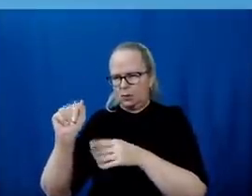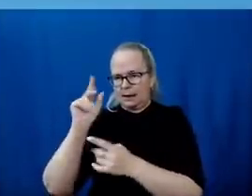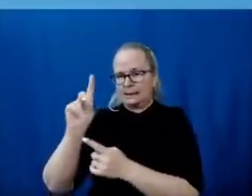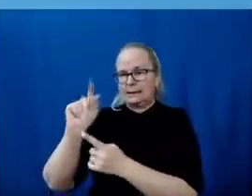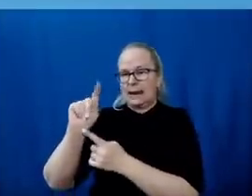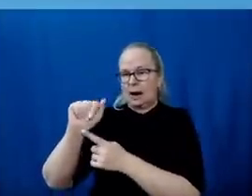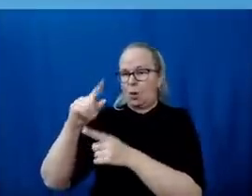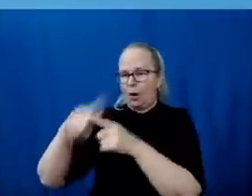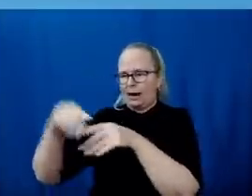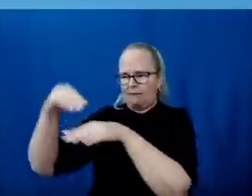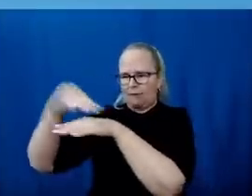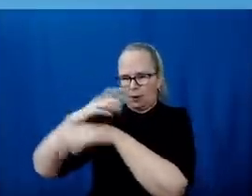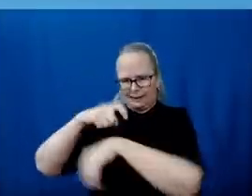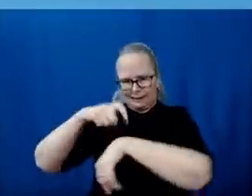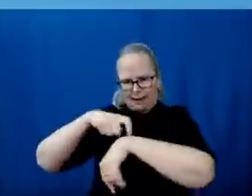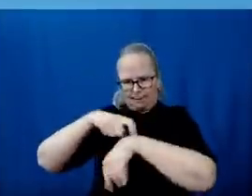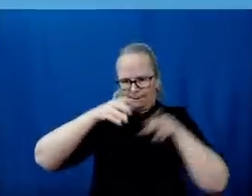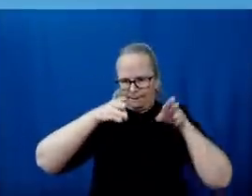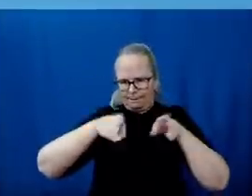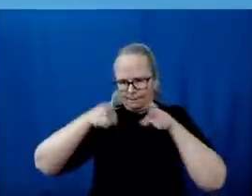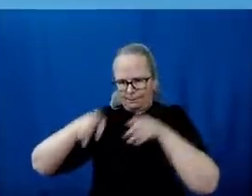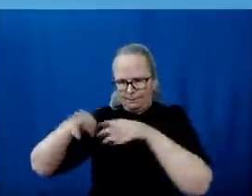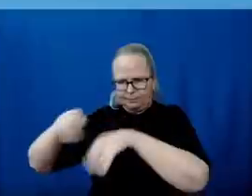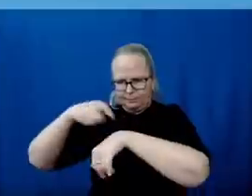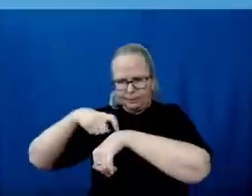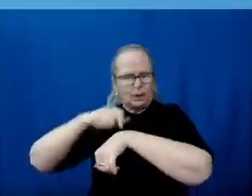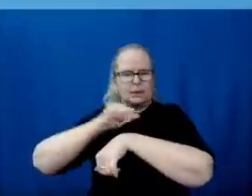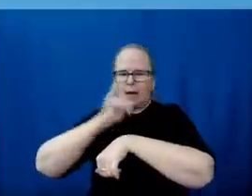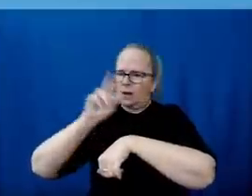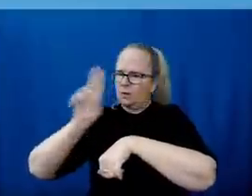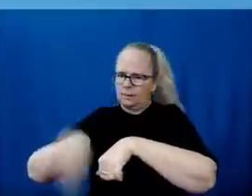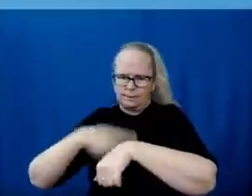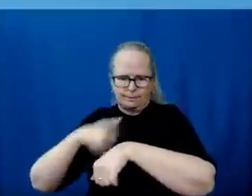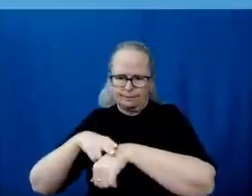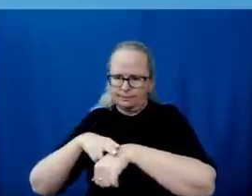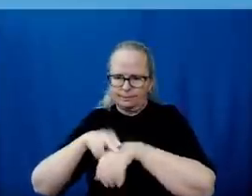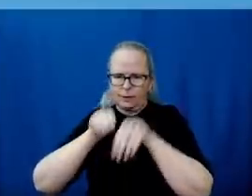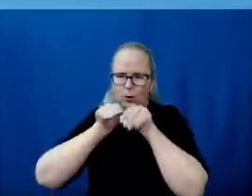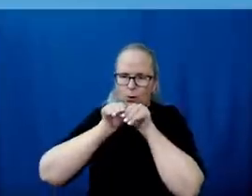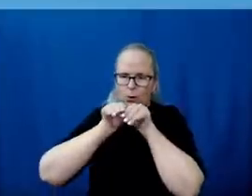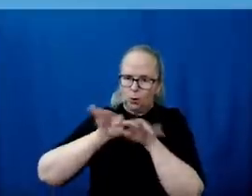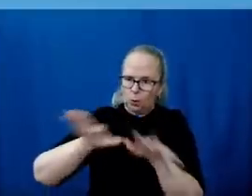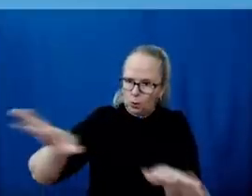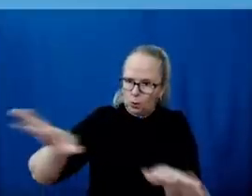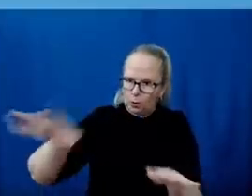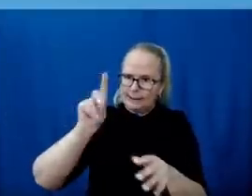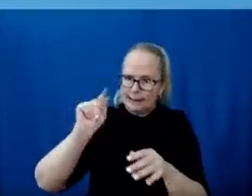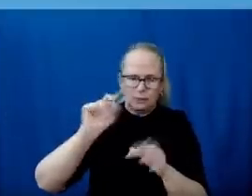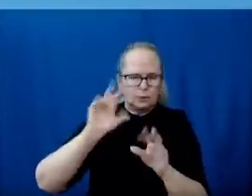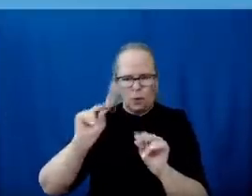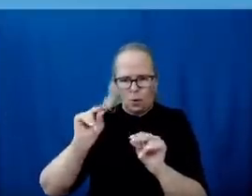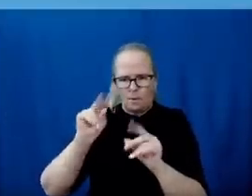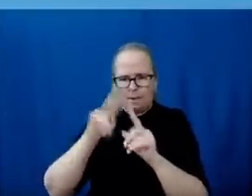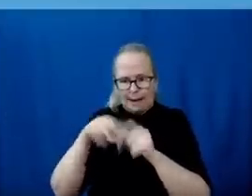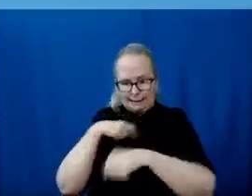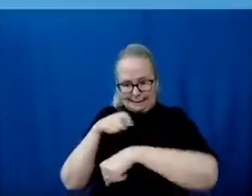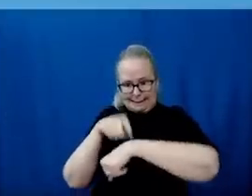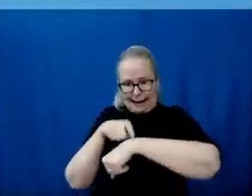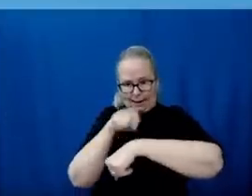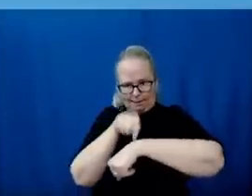This is data that's affected by time. So you can't do, it's not normally distributed